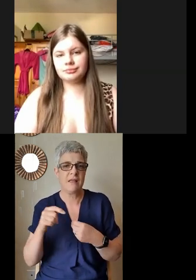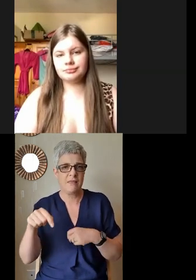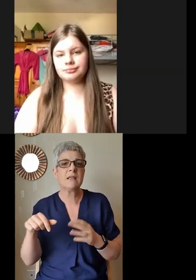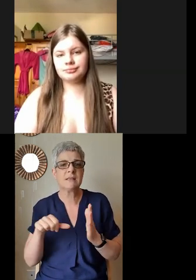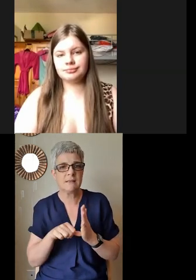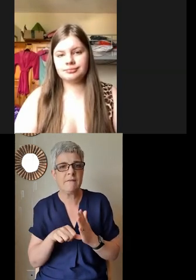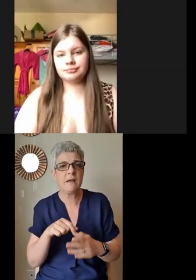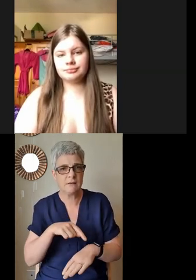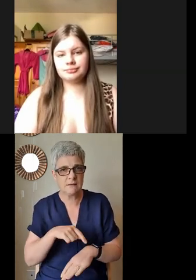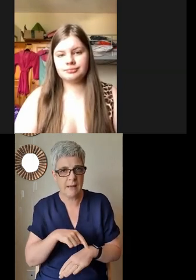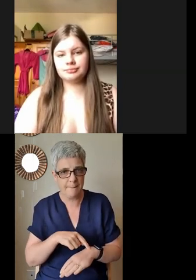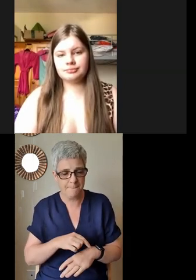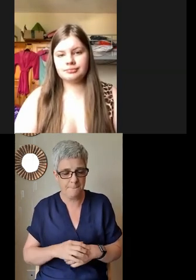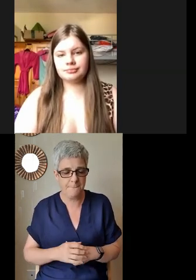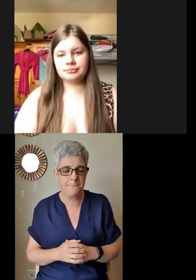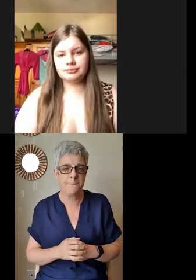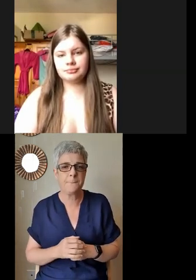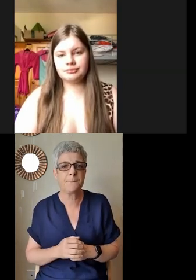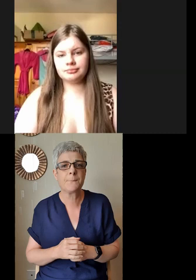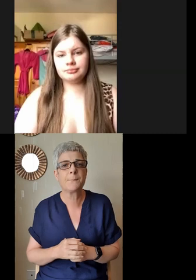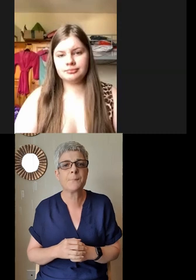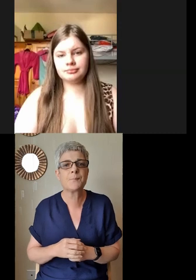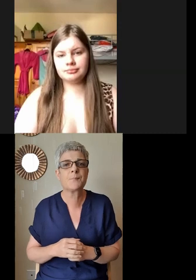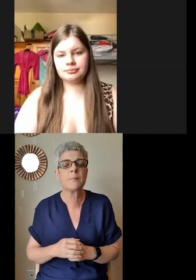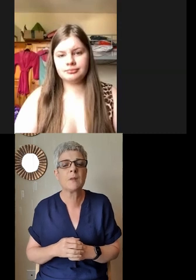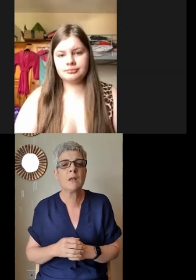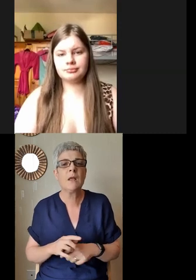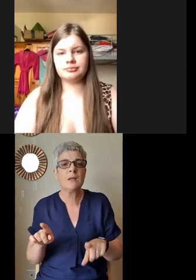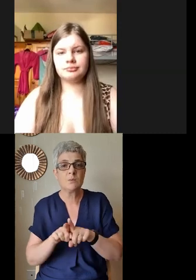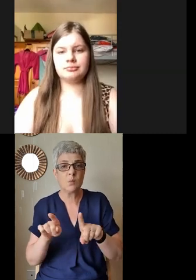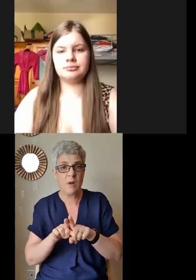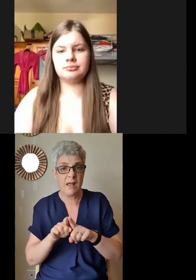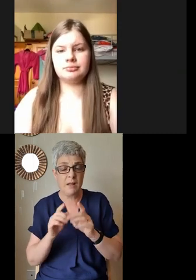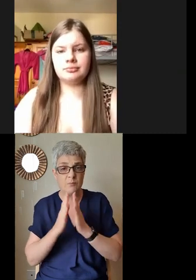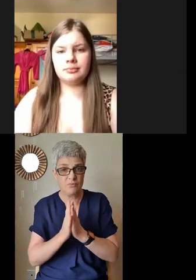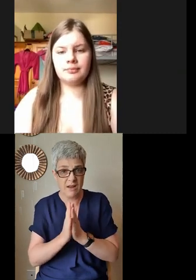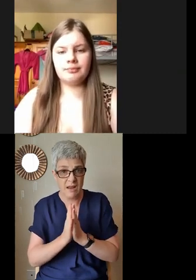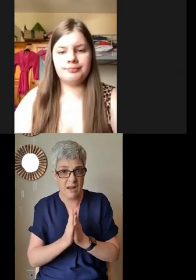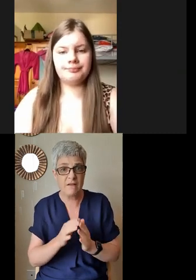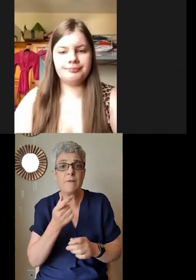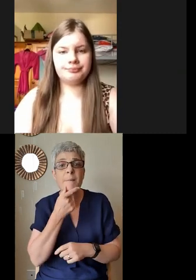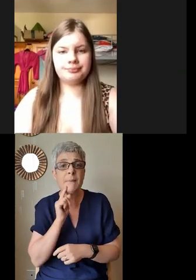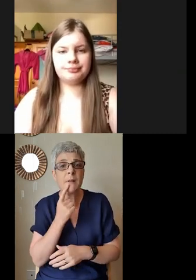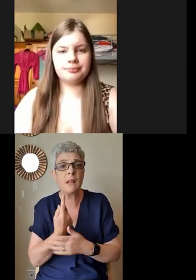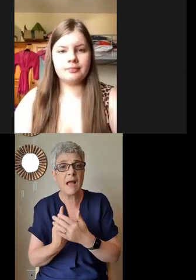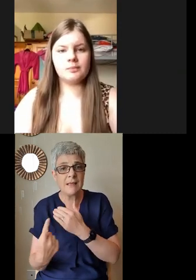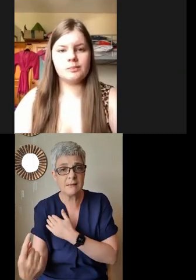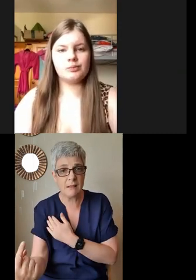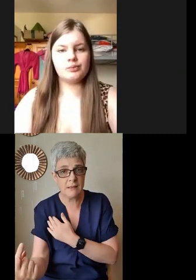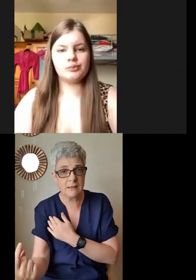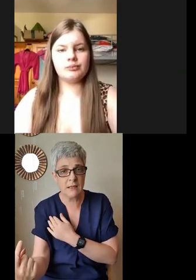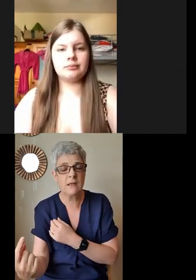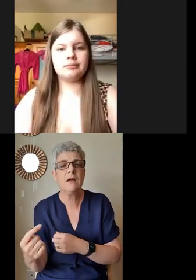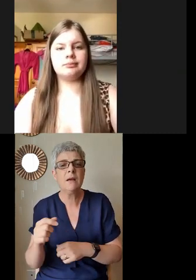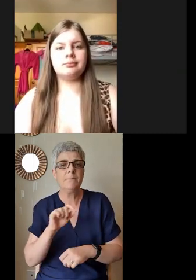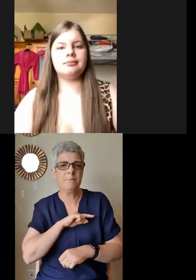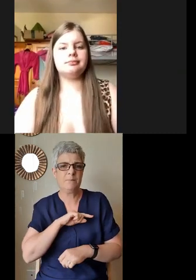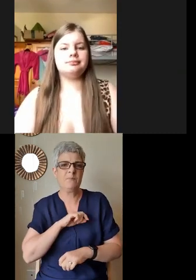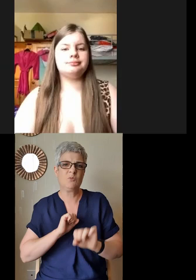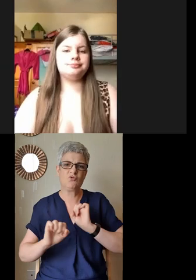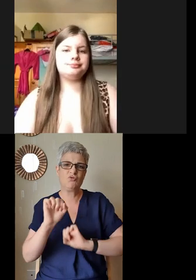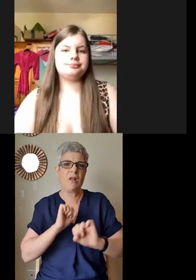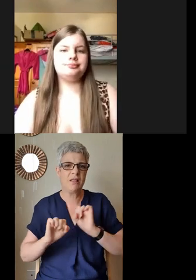them and be with them during this difficult time. We also pray for those who are self-isolating and struggling with the impact